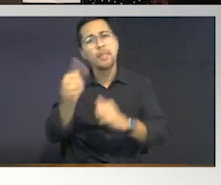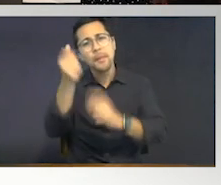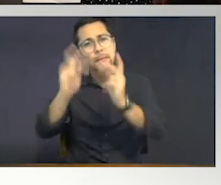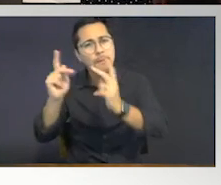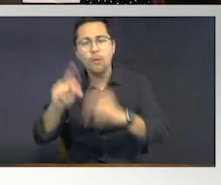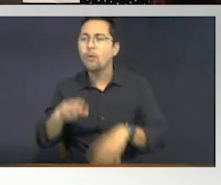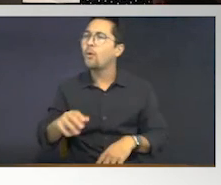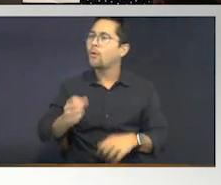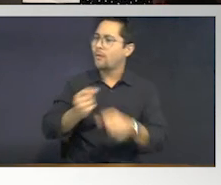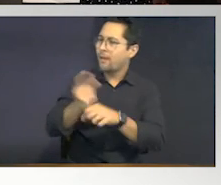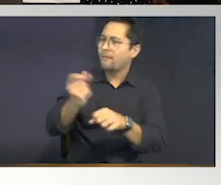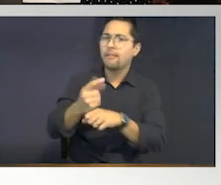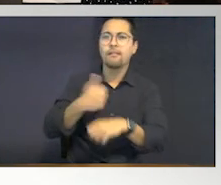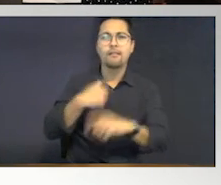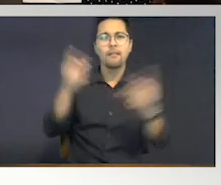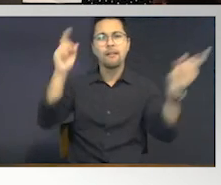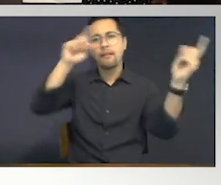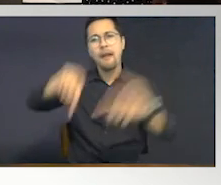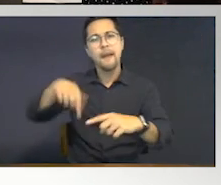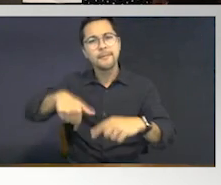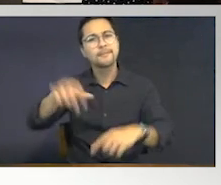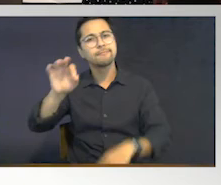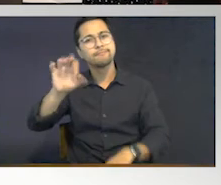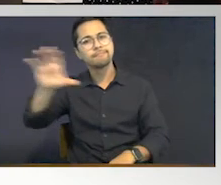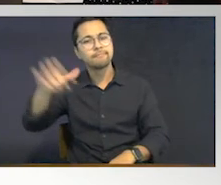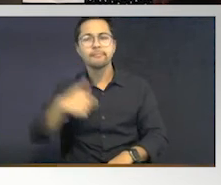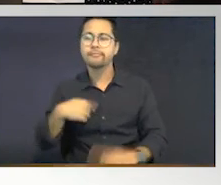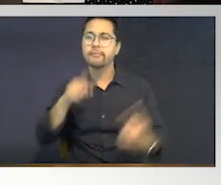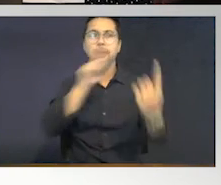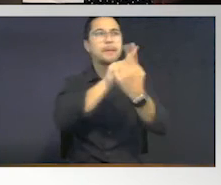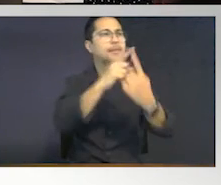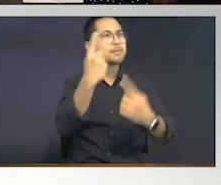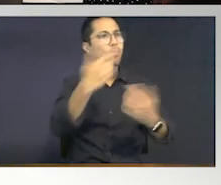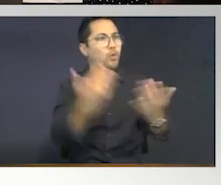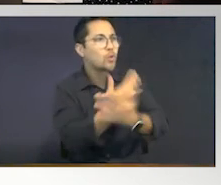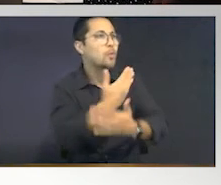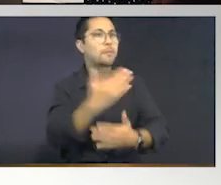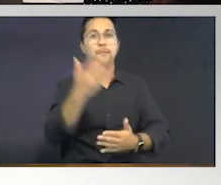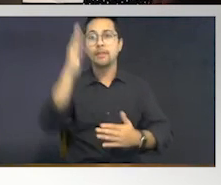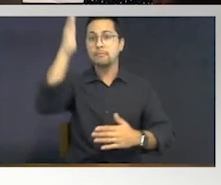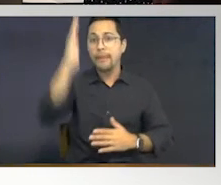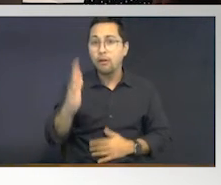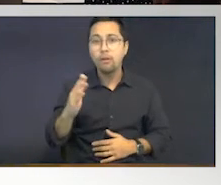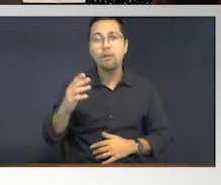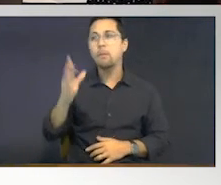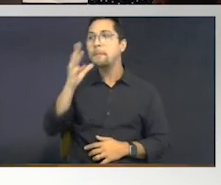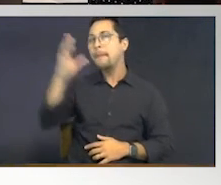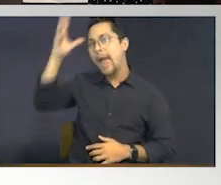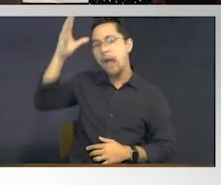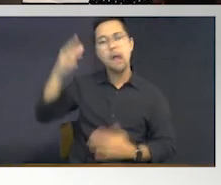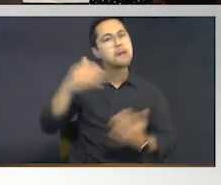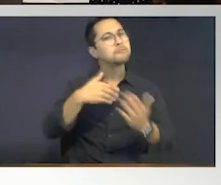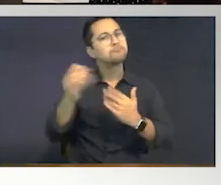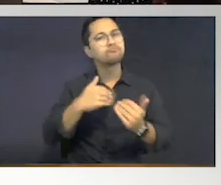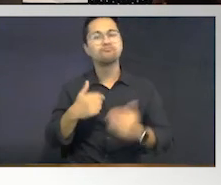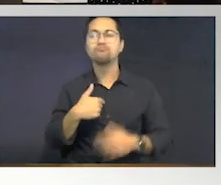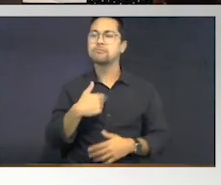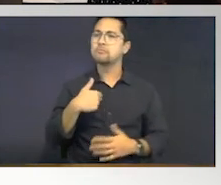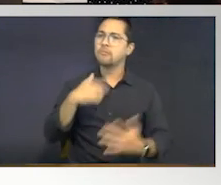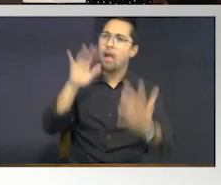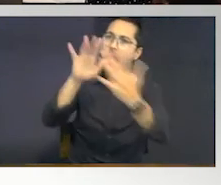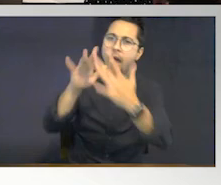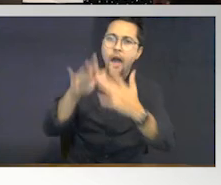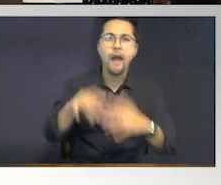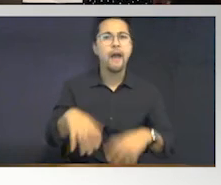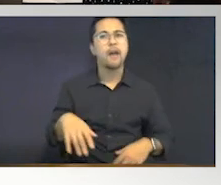Cafe and, you know, I meet someone new and I speak to someone new, whether it's a speaker or a parent, and, you know, I reach out to them. We find